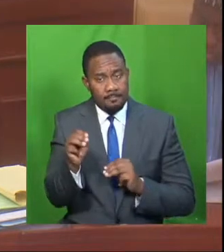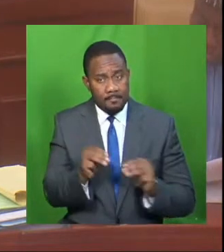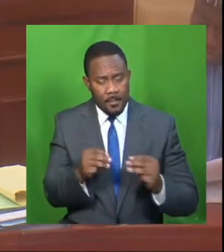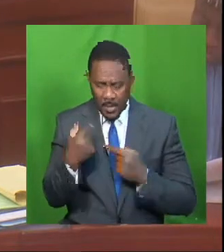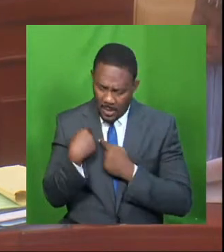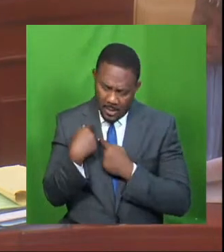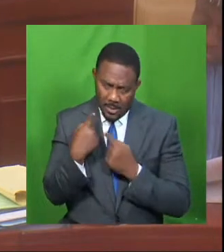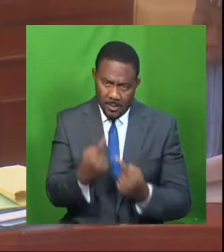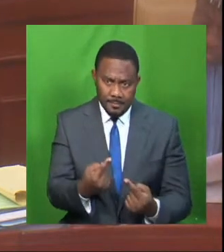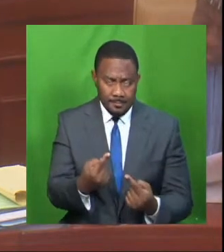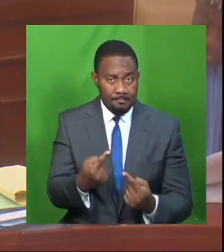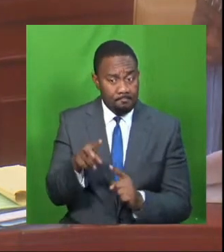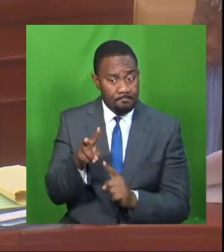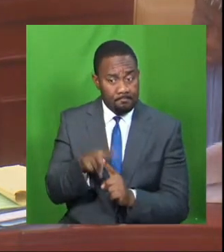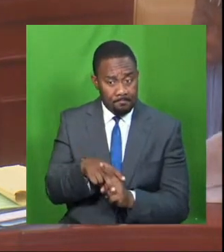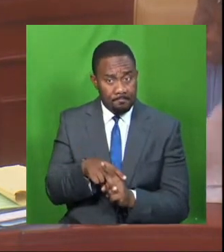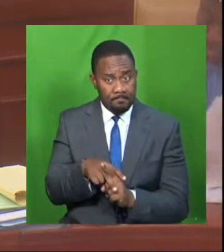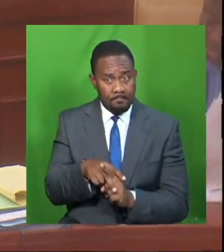representing a